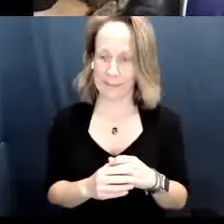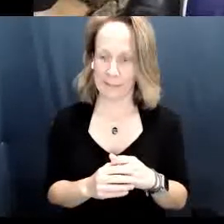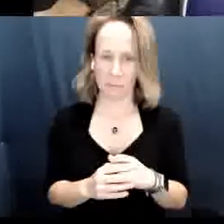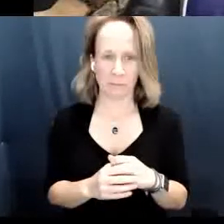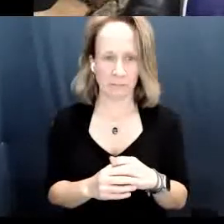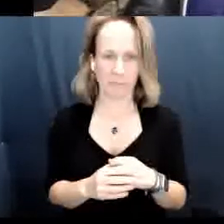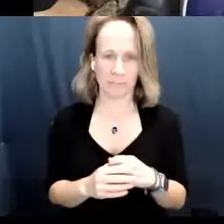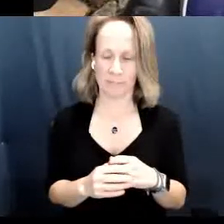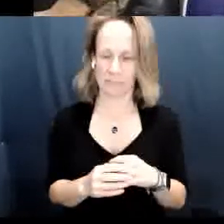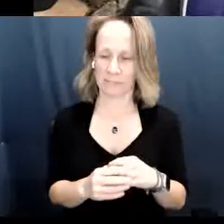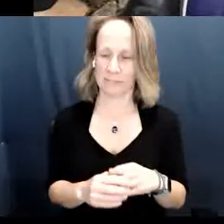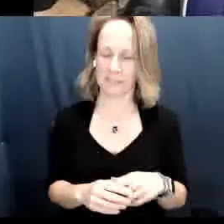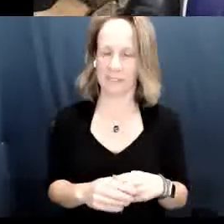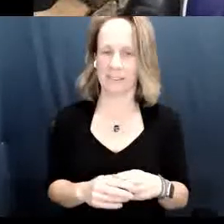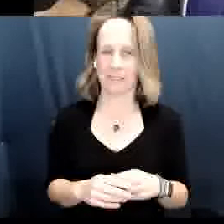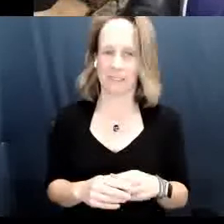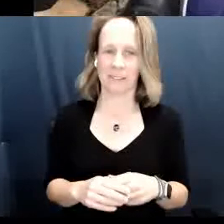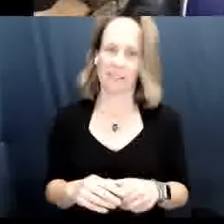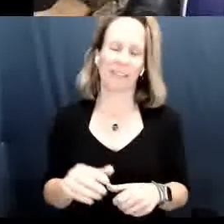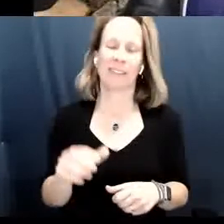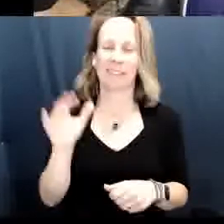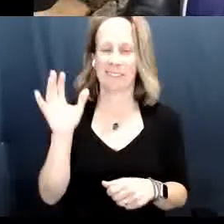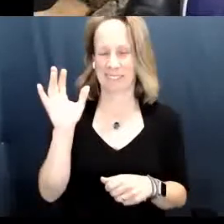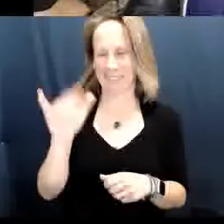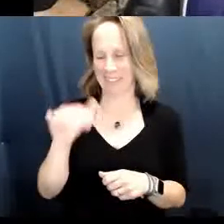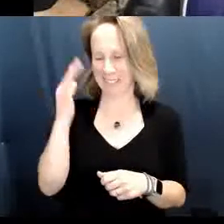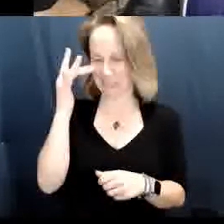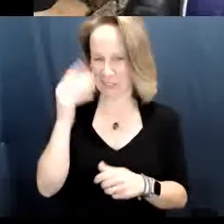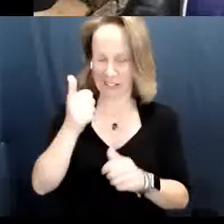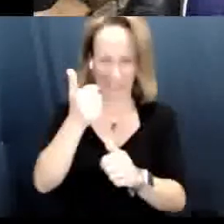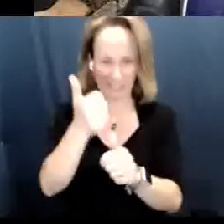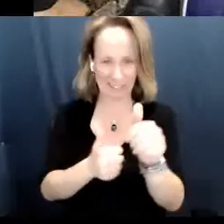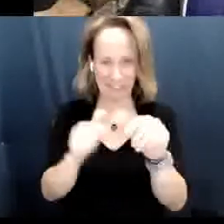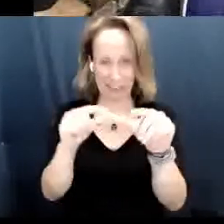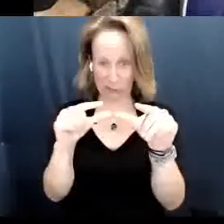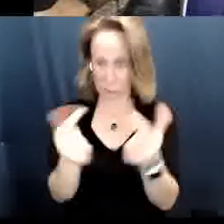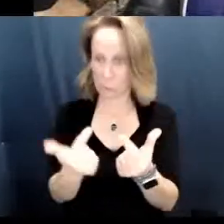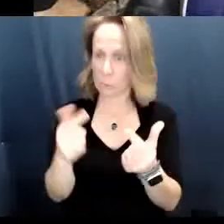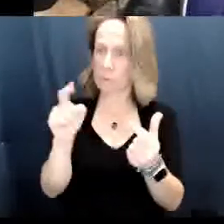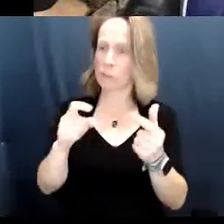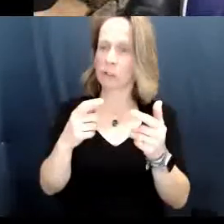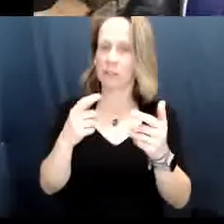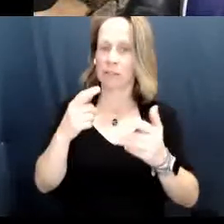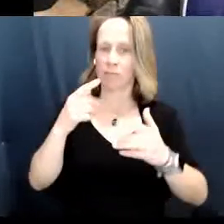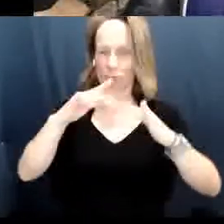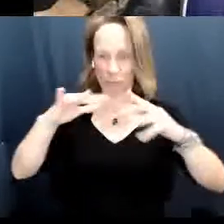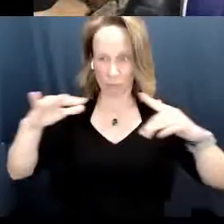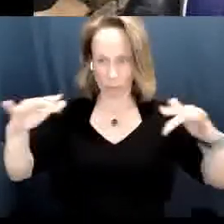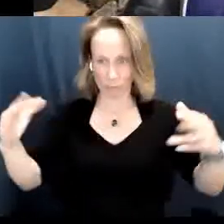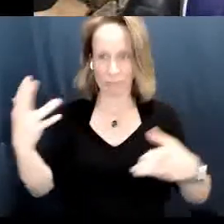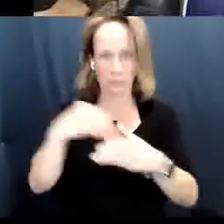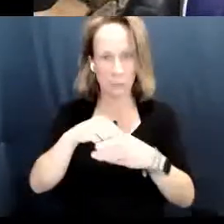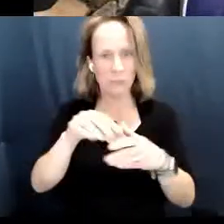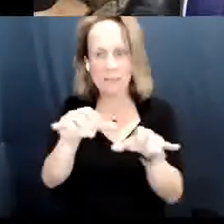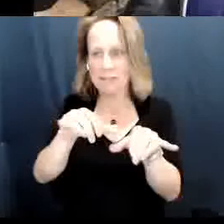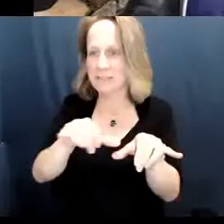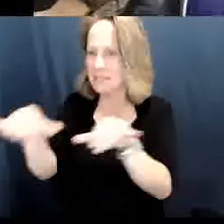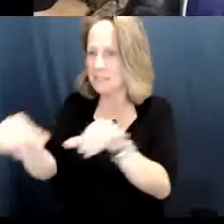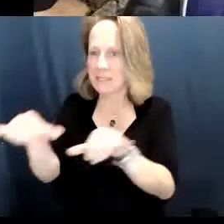But that's why each group needs to be reflective of the needs of your community. Maybe your community